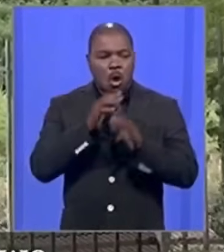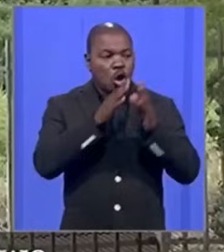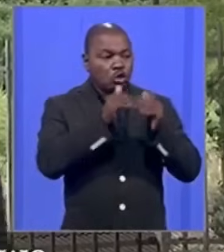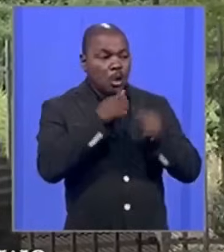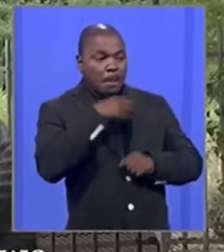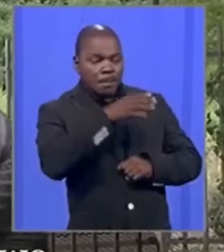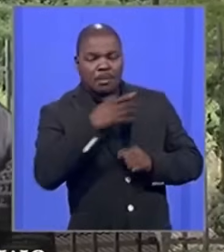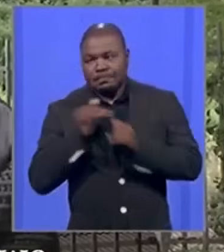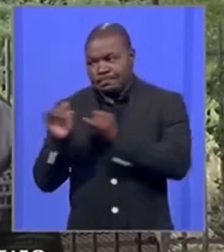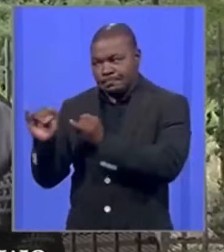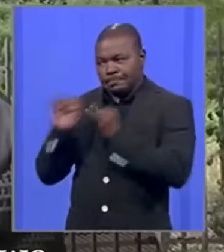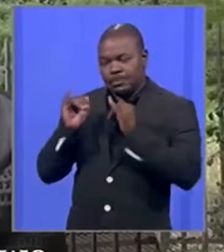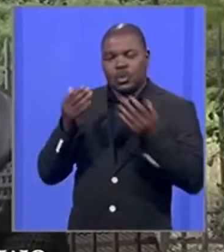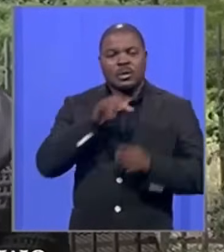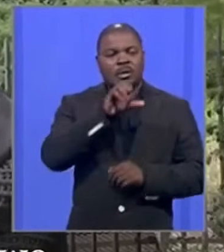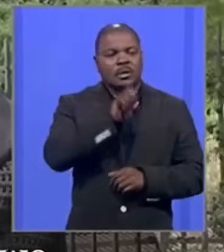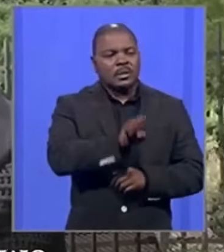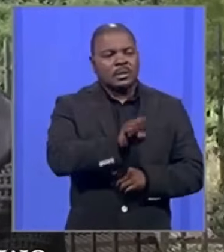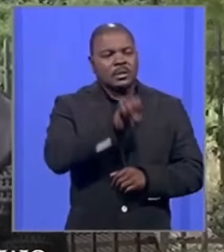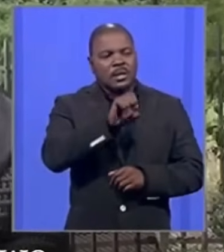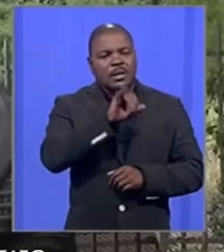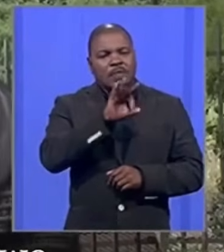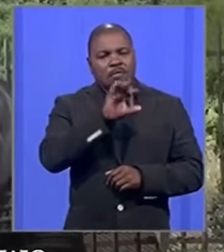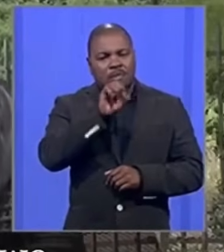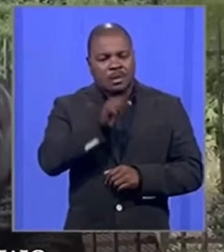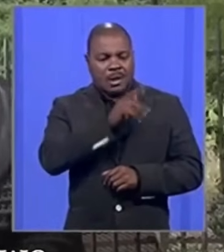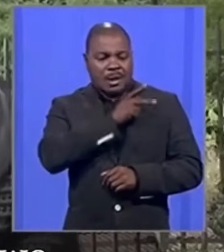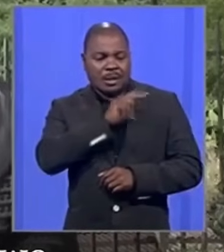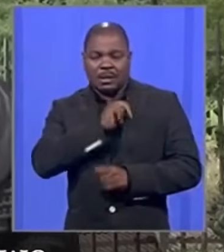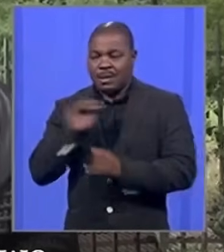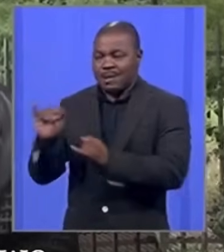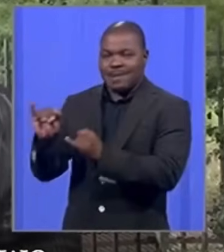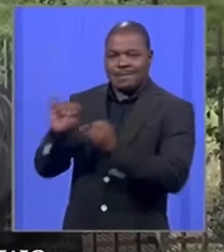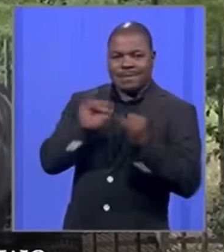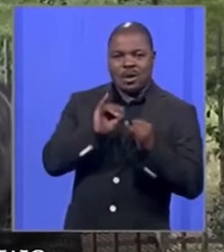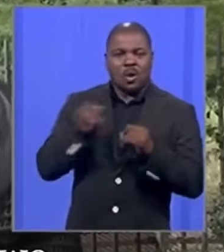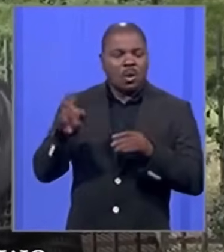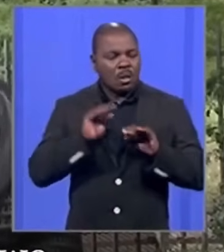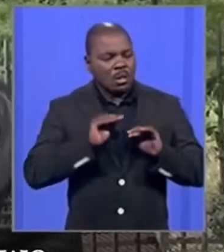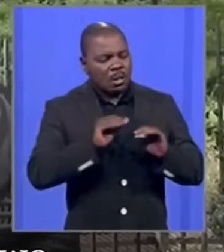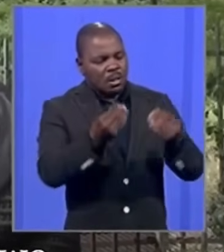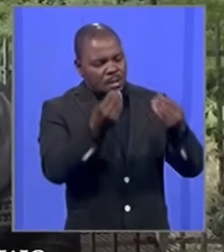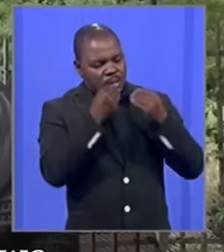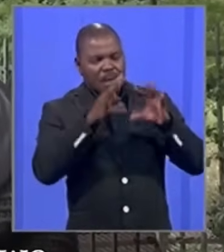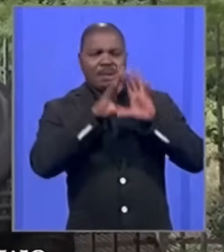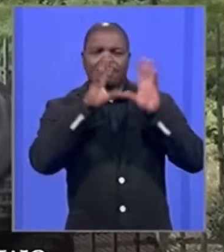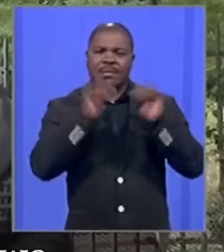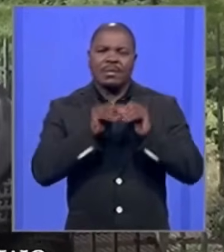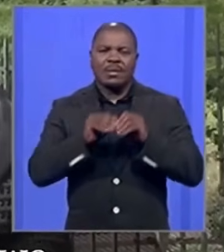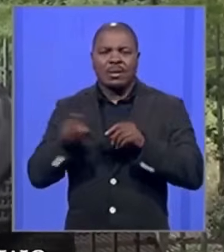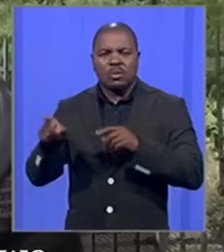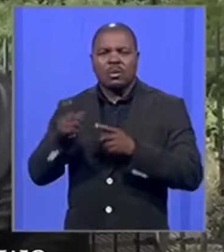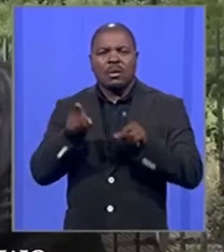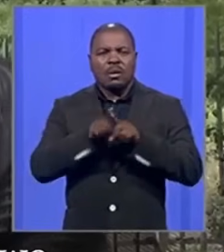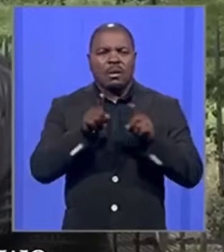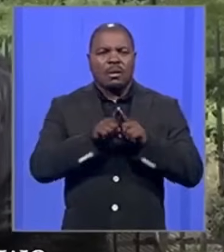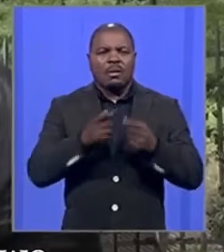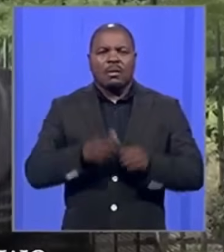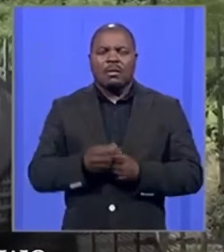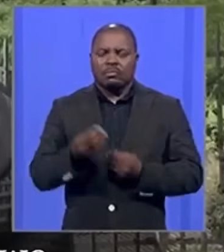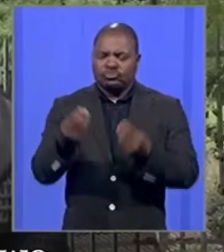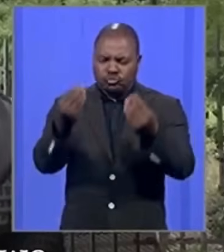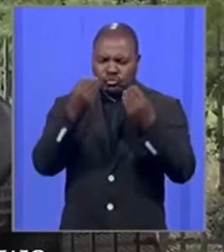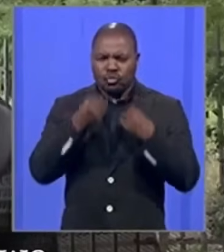as a CIFSA in KZN. He's the one who was telling us everything that we do. He